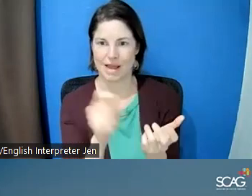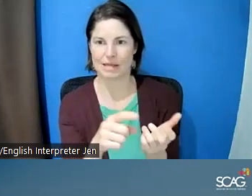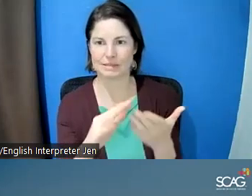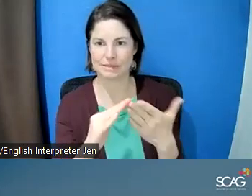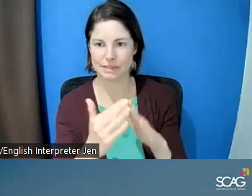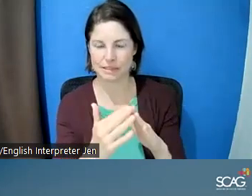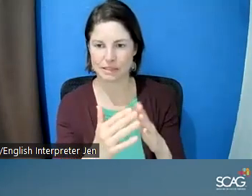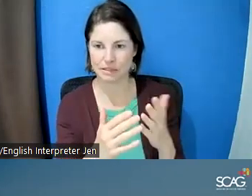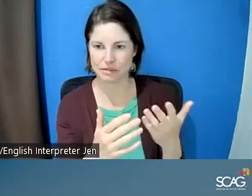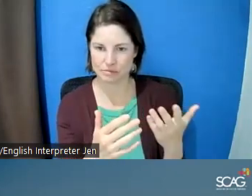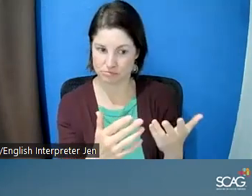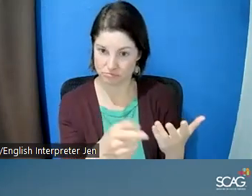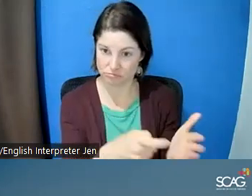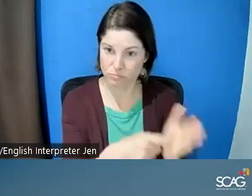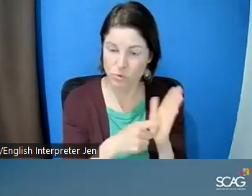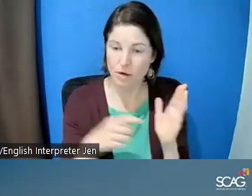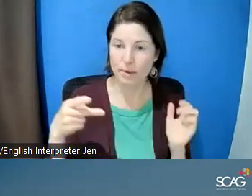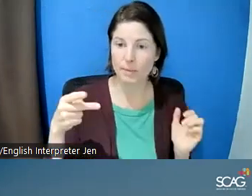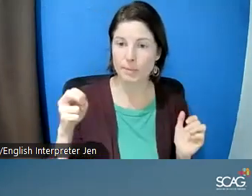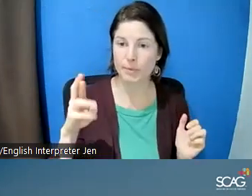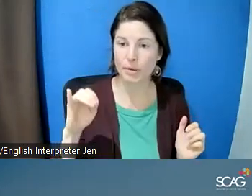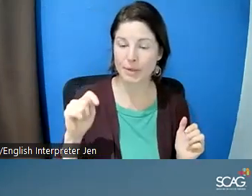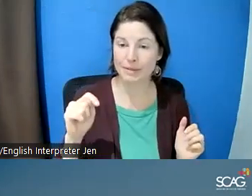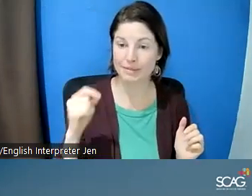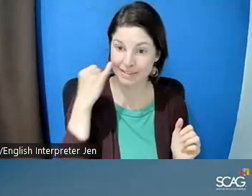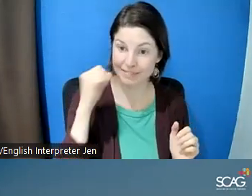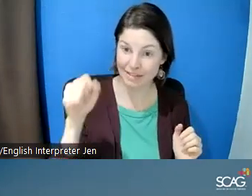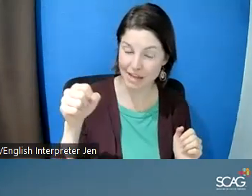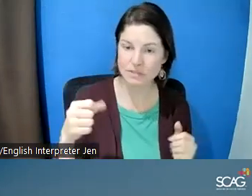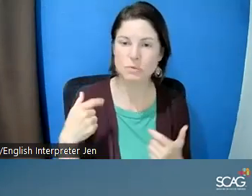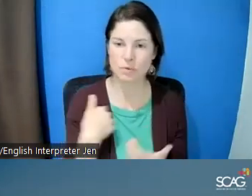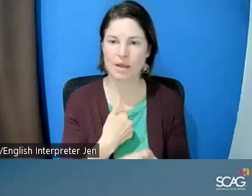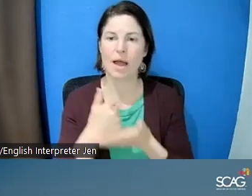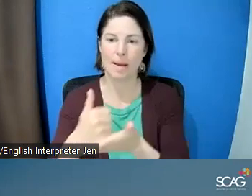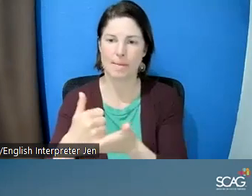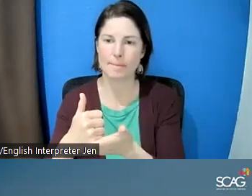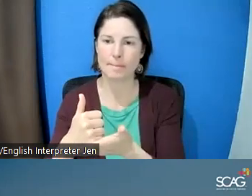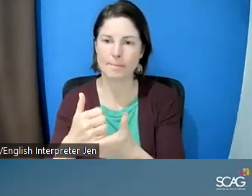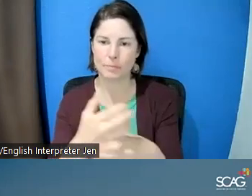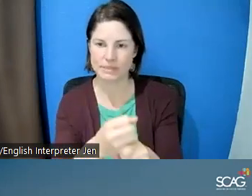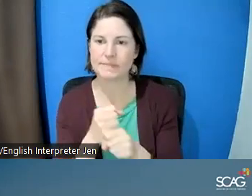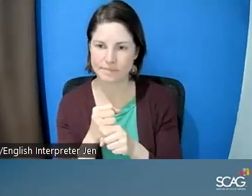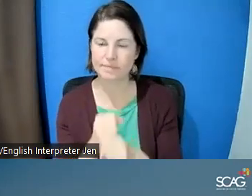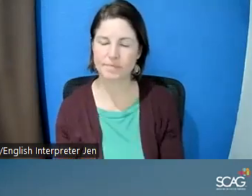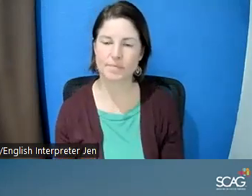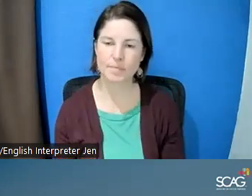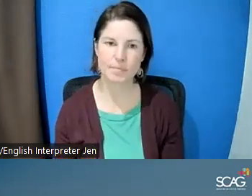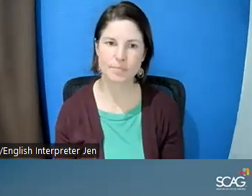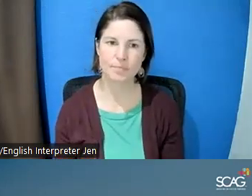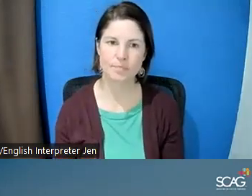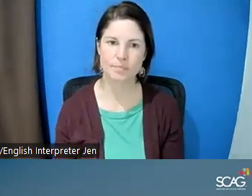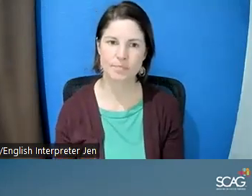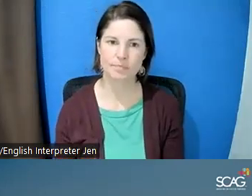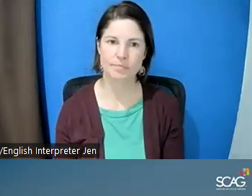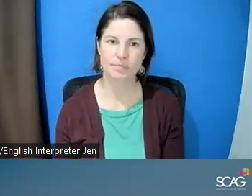support with obtaining those or streamlining them, and two, they do just require coordination with the city and